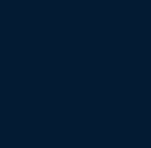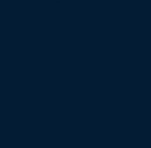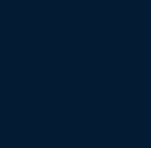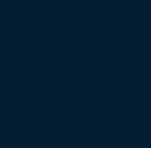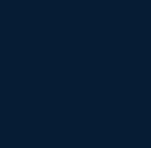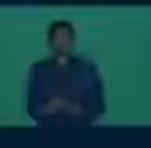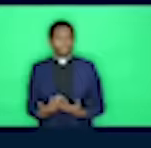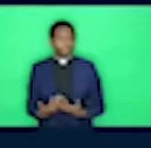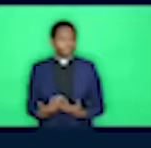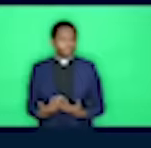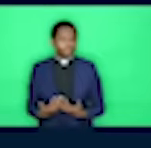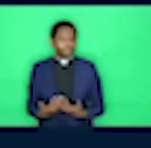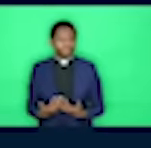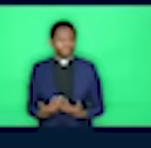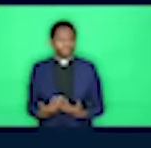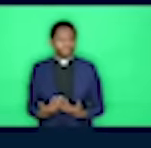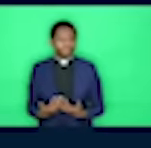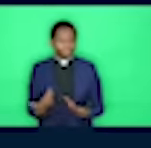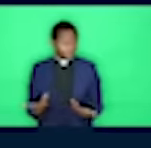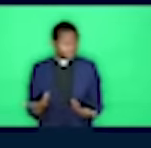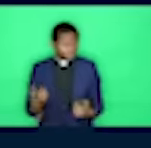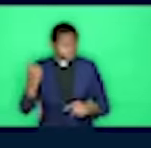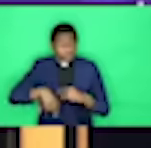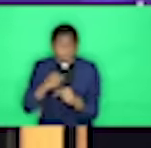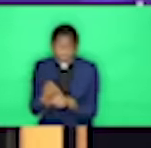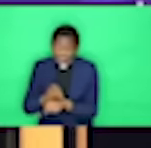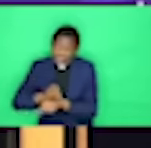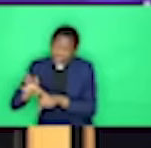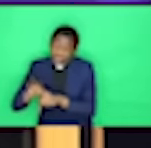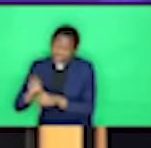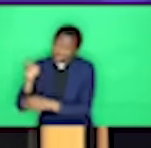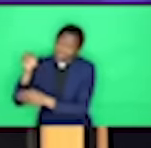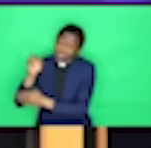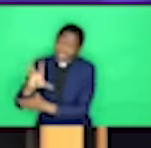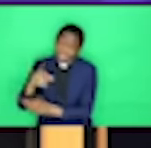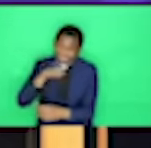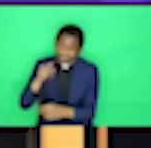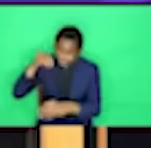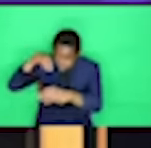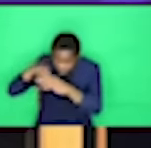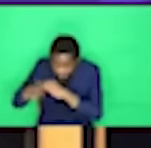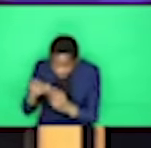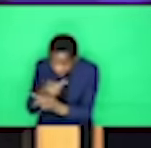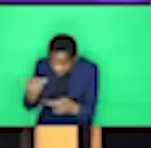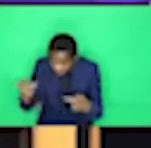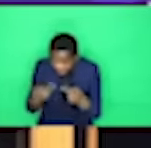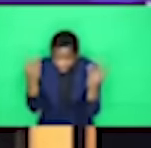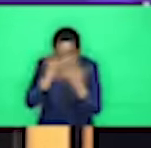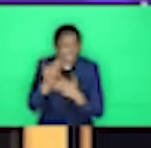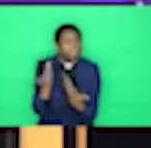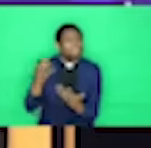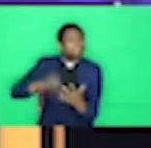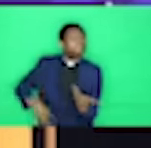nyansu nswanswo ewo omaino. Now, what will be the effect of light if it doesn't enter into darkness? Kania amu ngura bebi